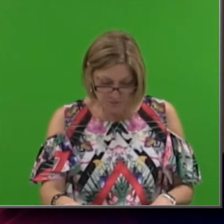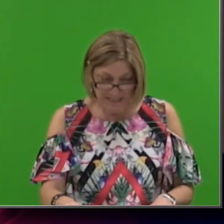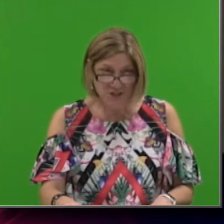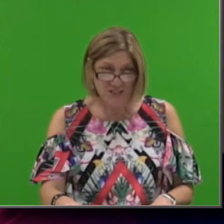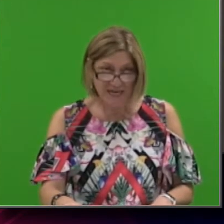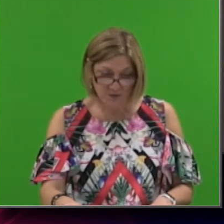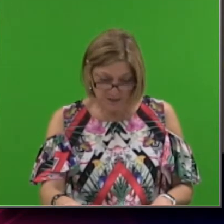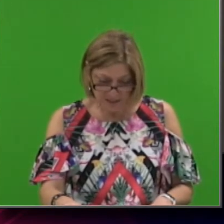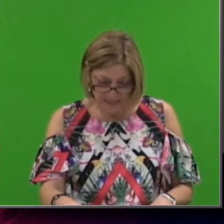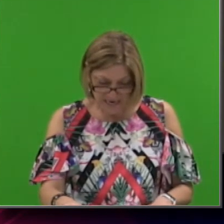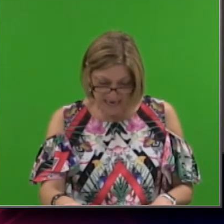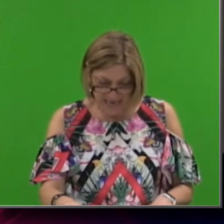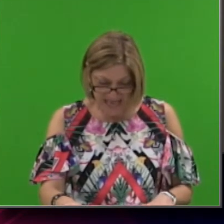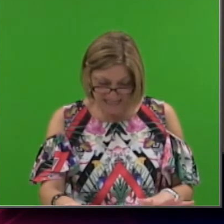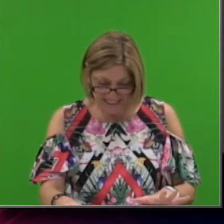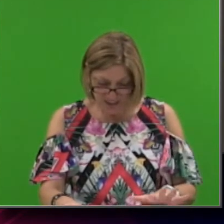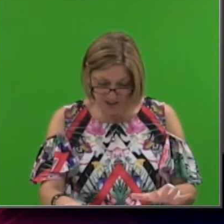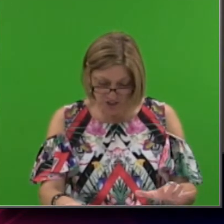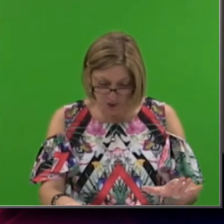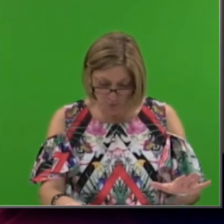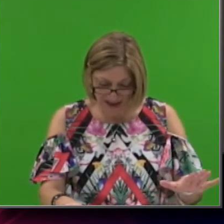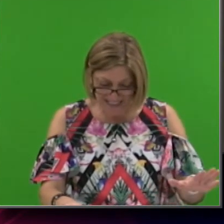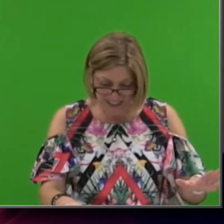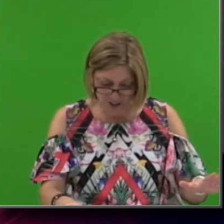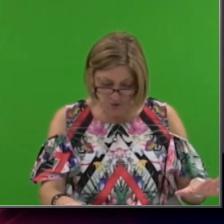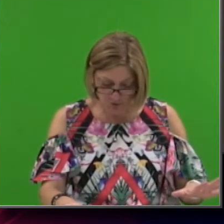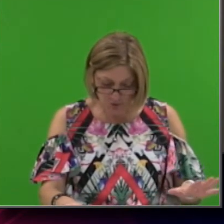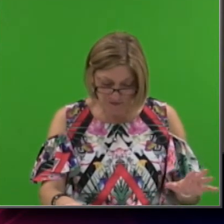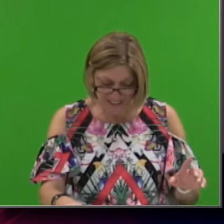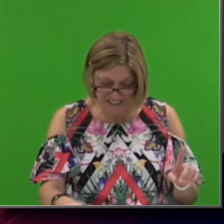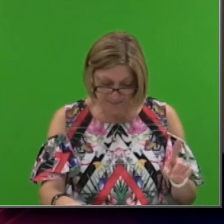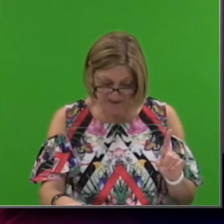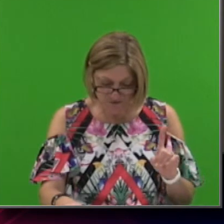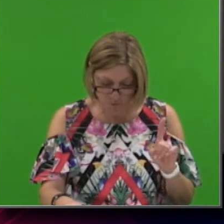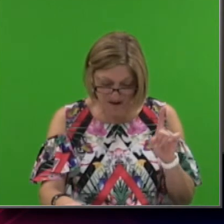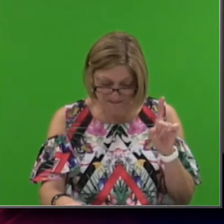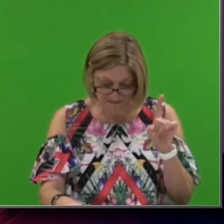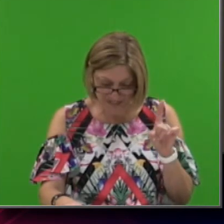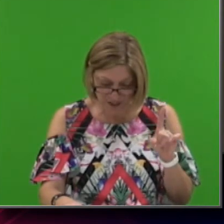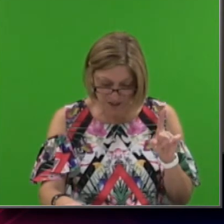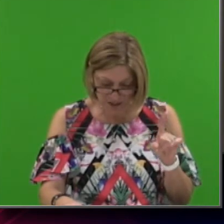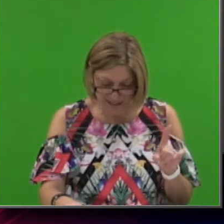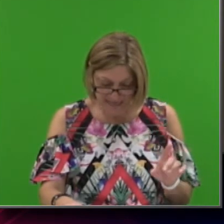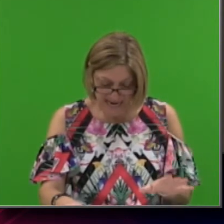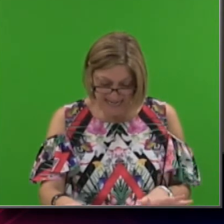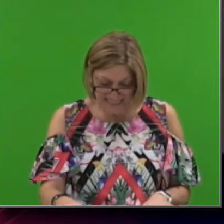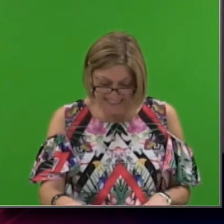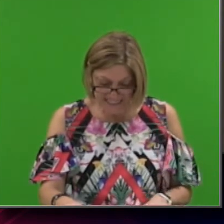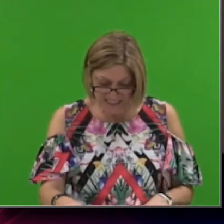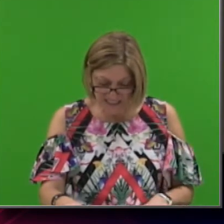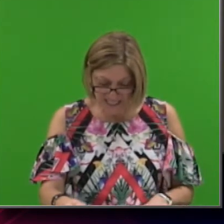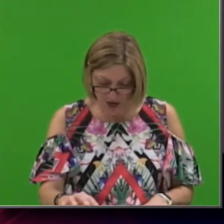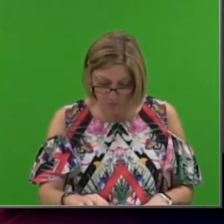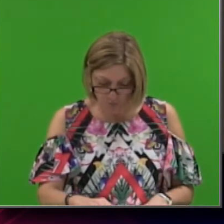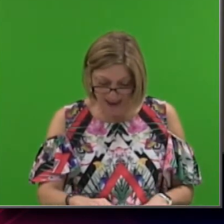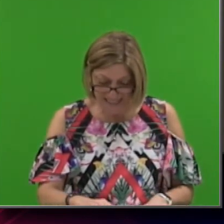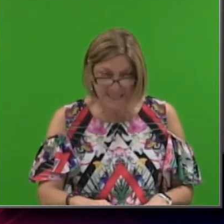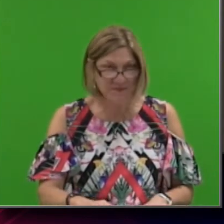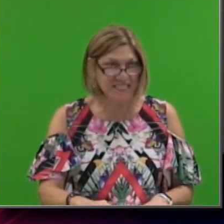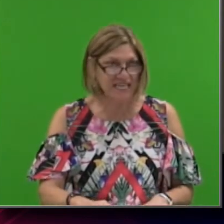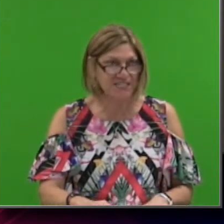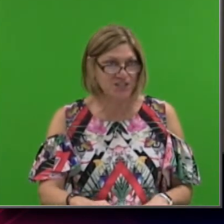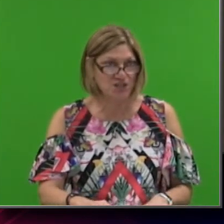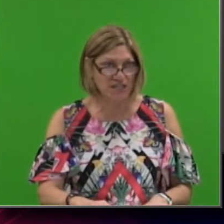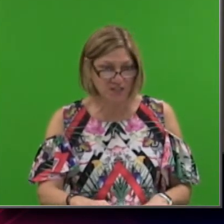She reached out and touched Arachne's shoulder with the tip of one finger. Instantly,